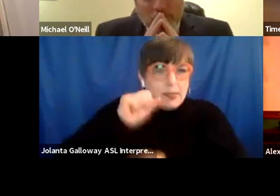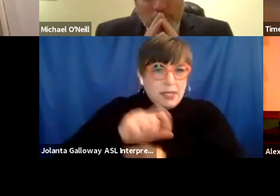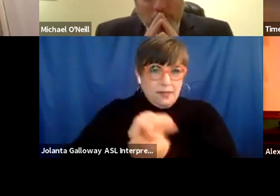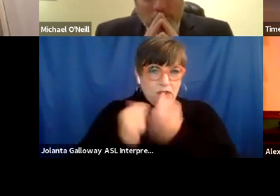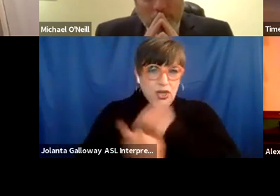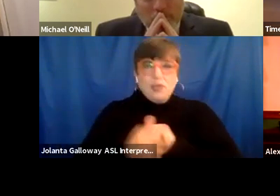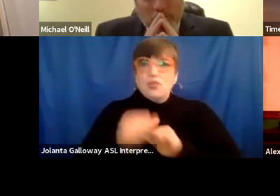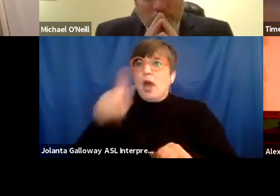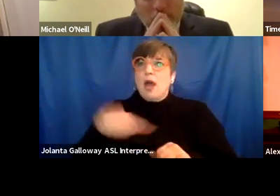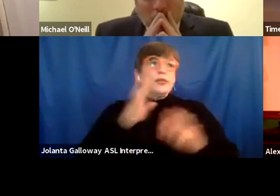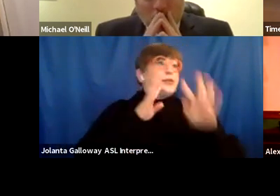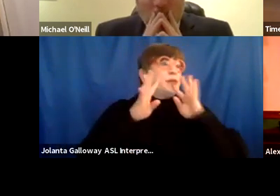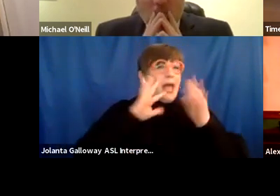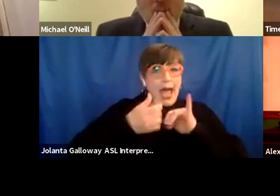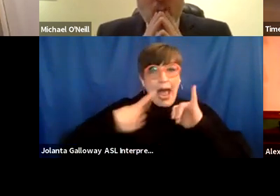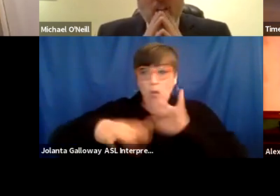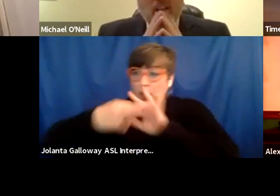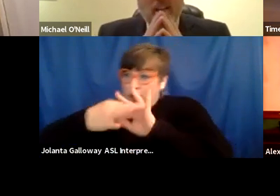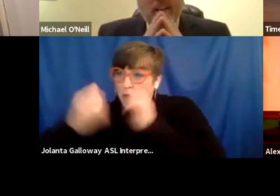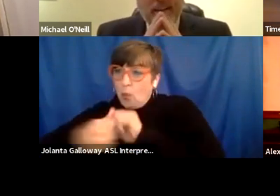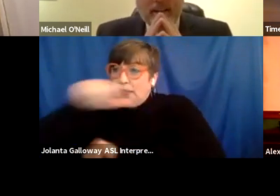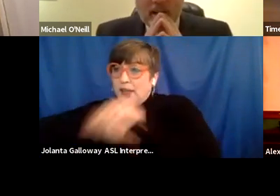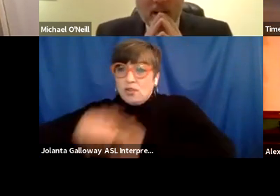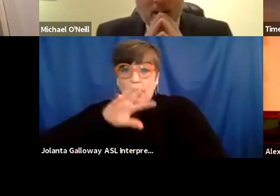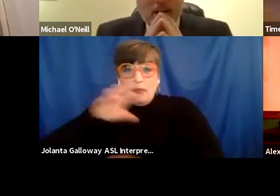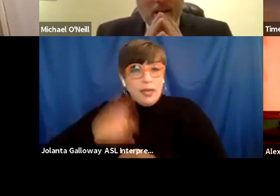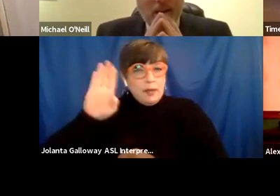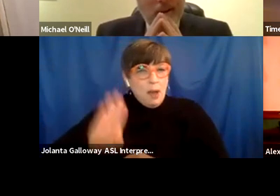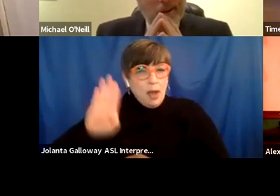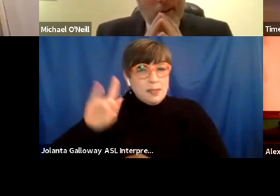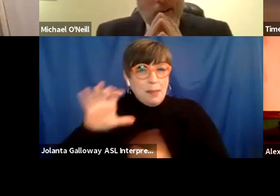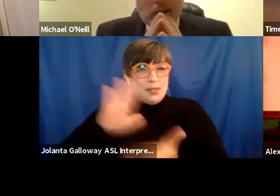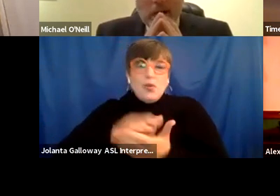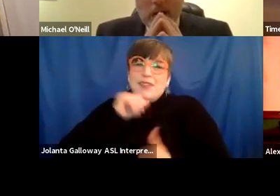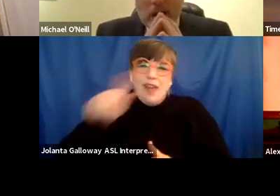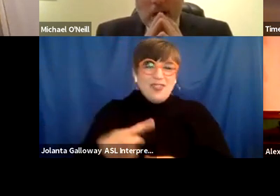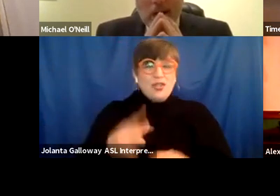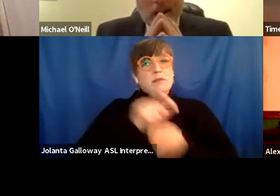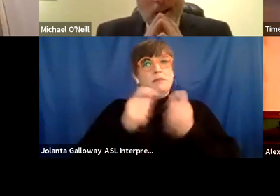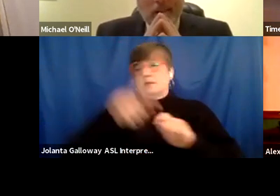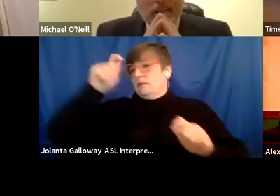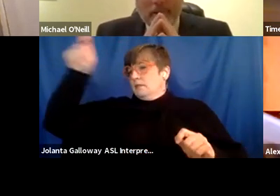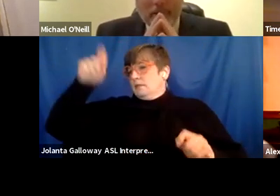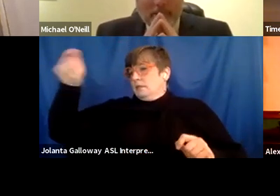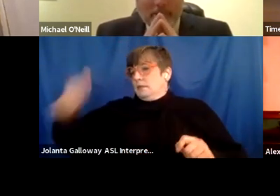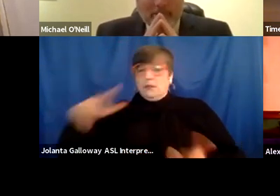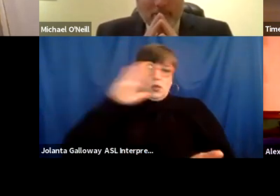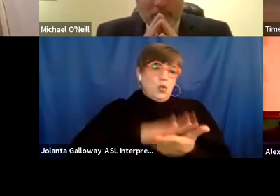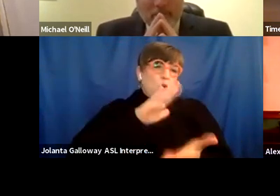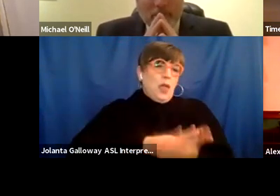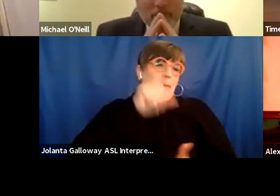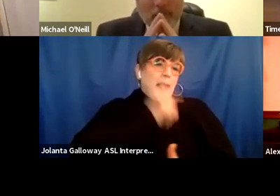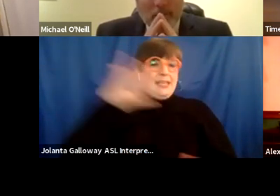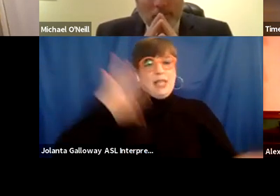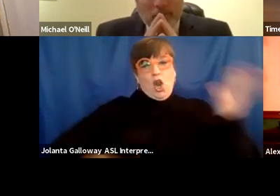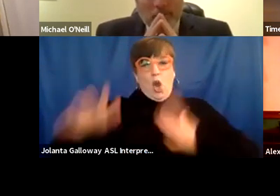in relationships with one another in the Boston Public Schools, not just changes to what school police officers wear.